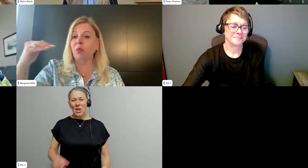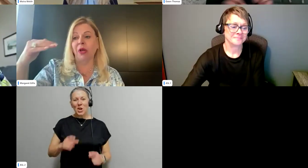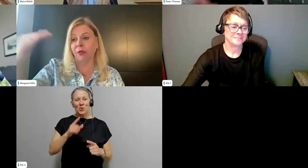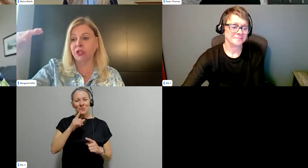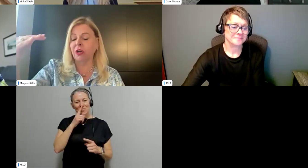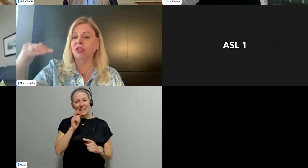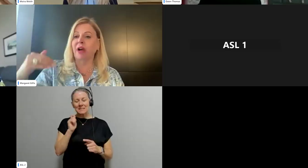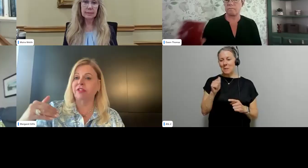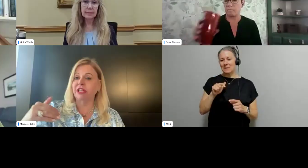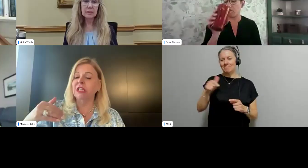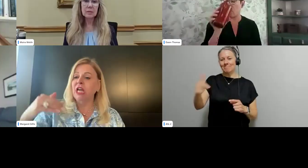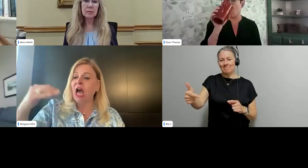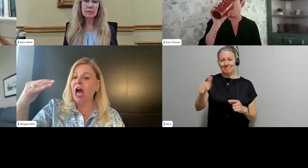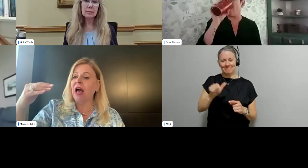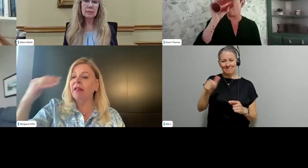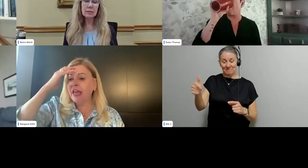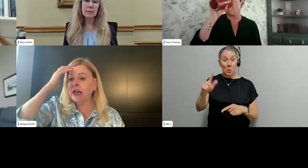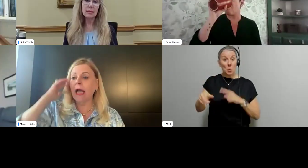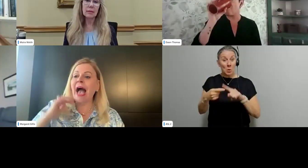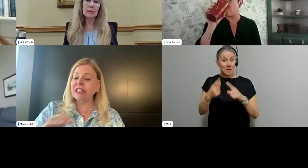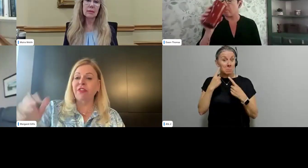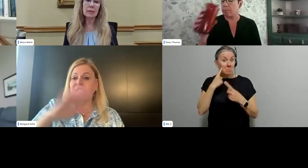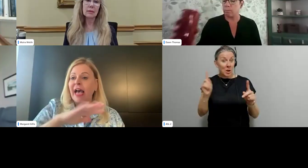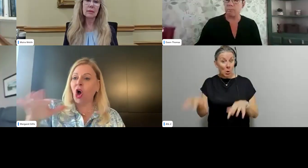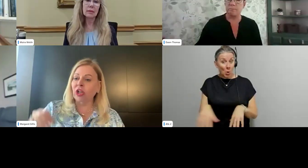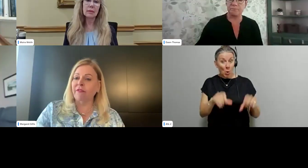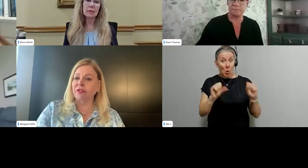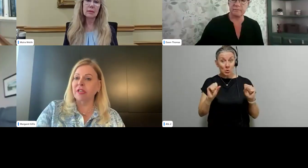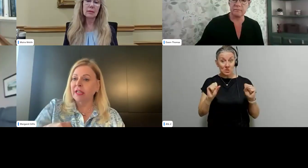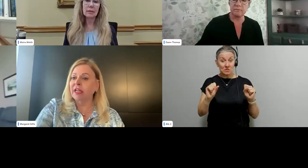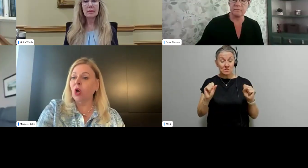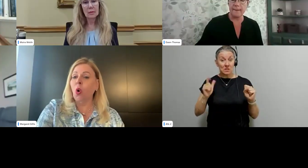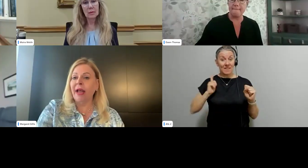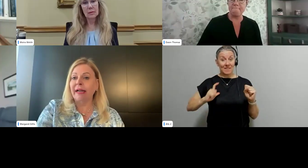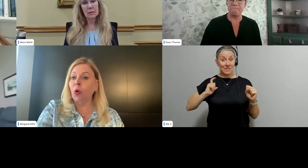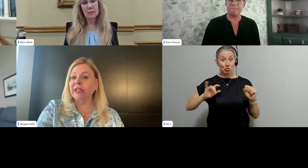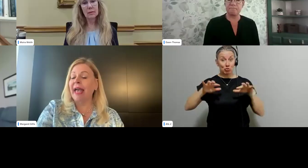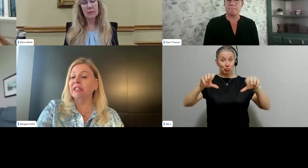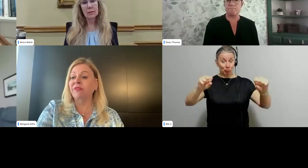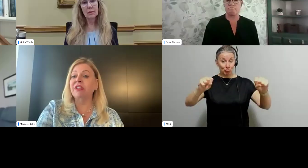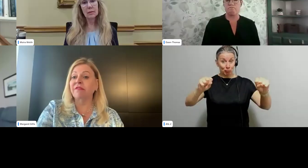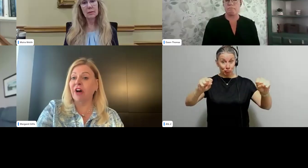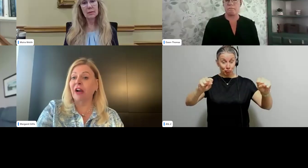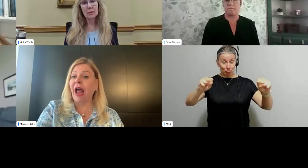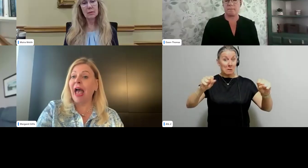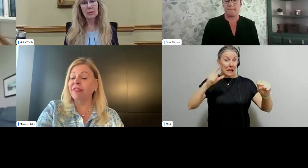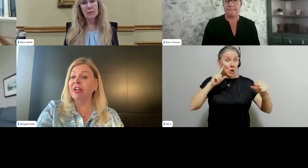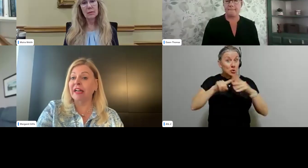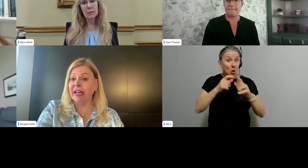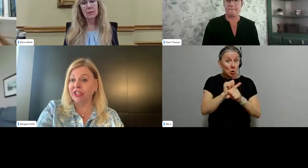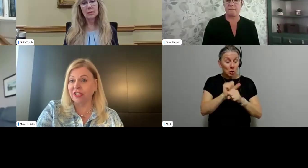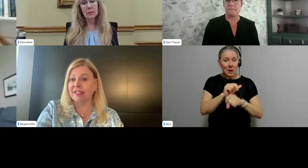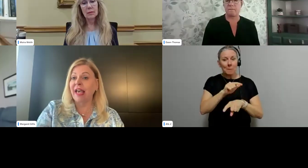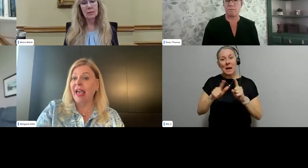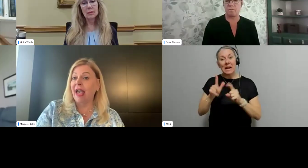convention, and we will, they're starting to draft it, then activists at all levels can go and hold Canada's feet to the fire at the